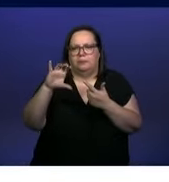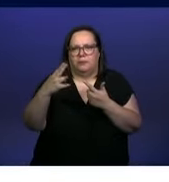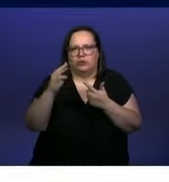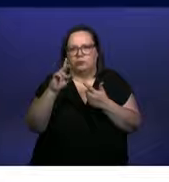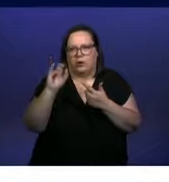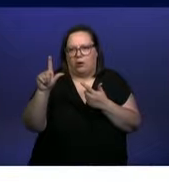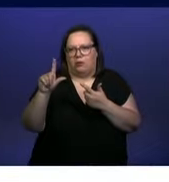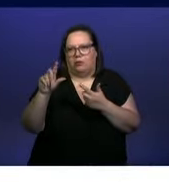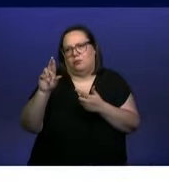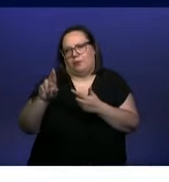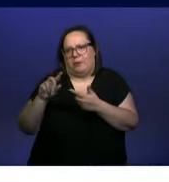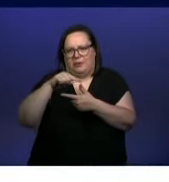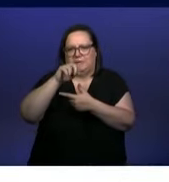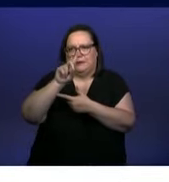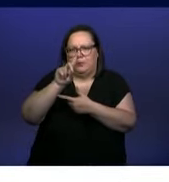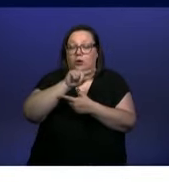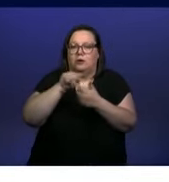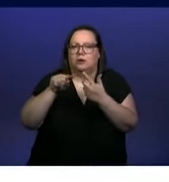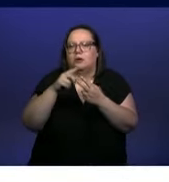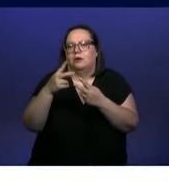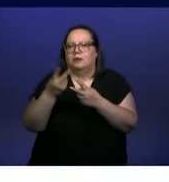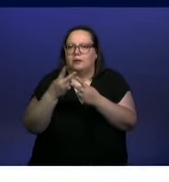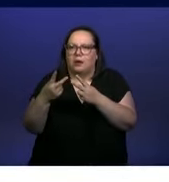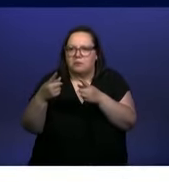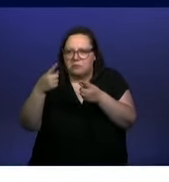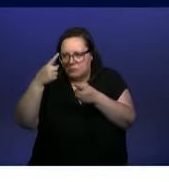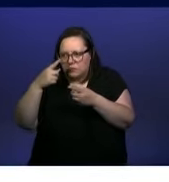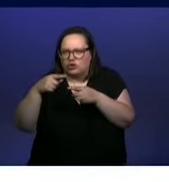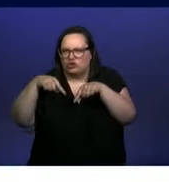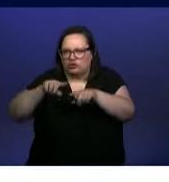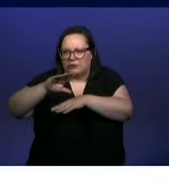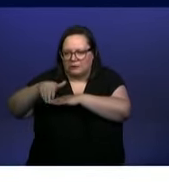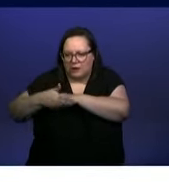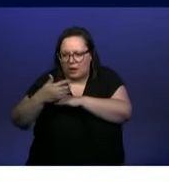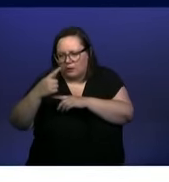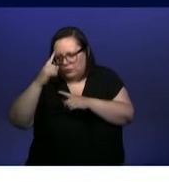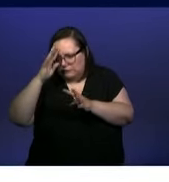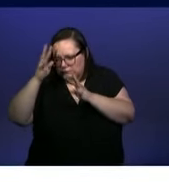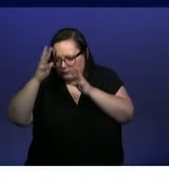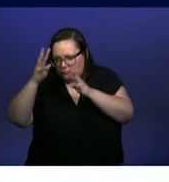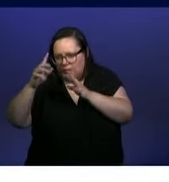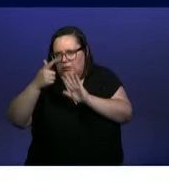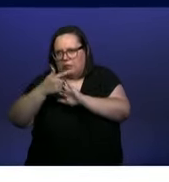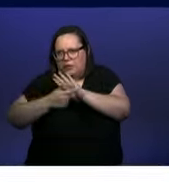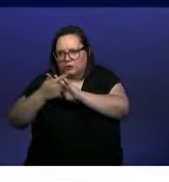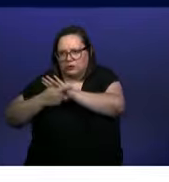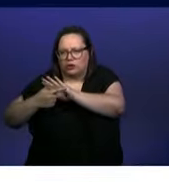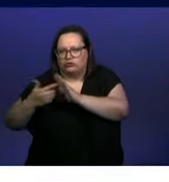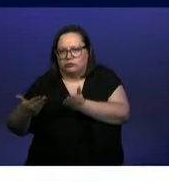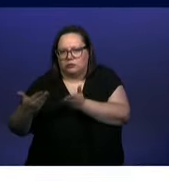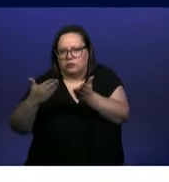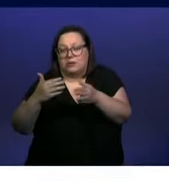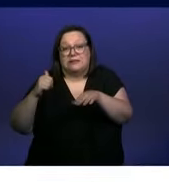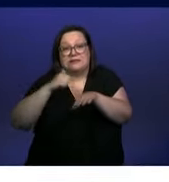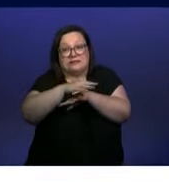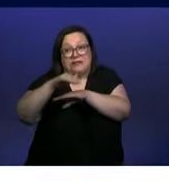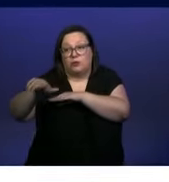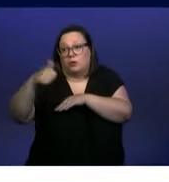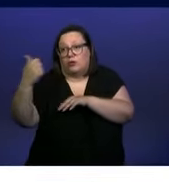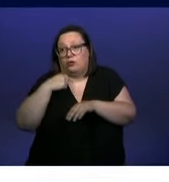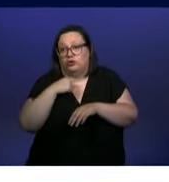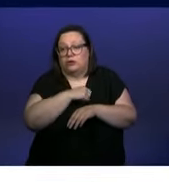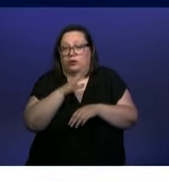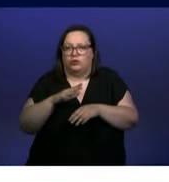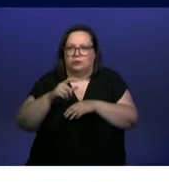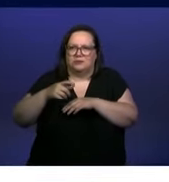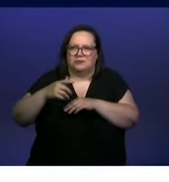Senate, basically getting together in the dark of the night and putting together legislation. Then they'll send it to the other senators at